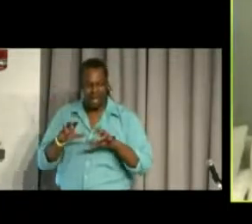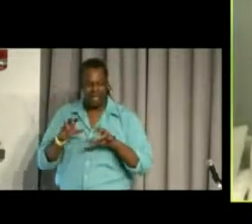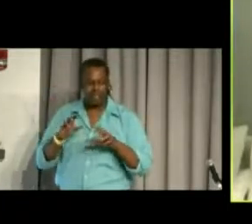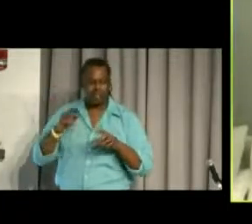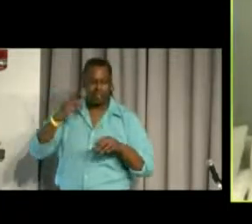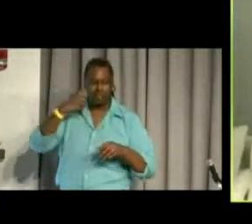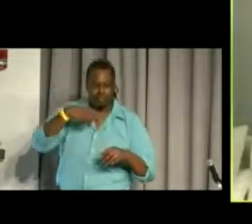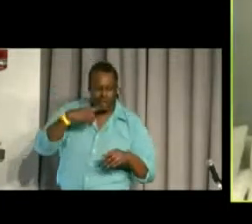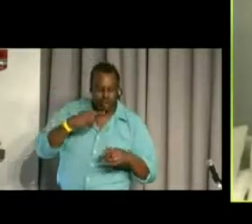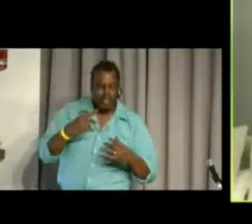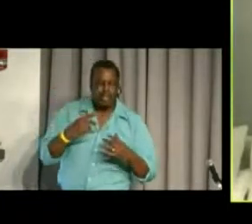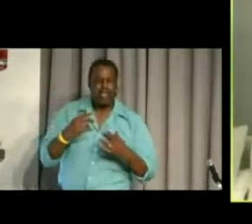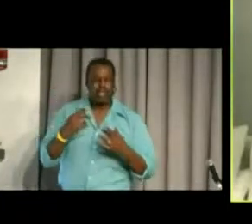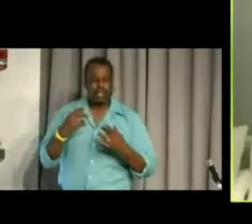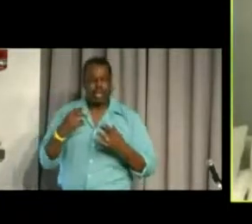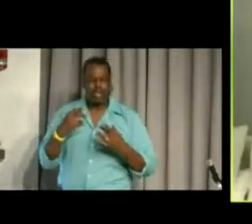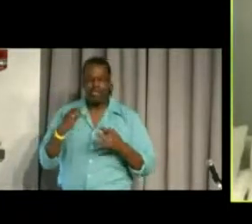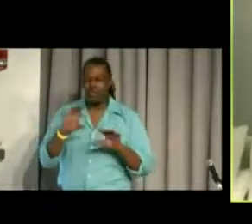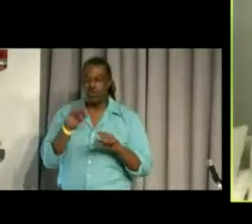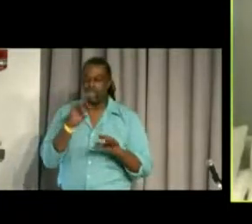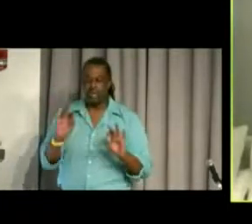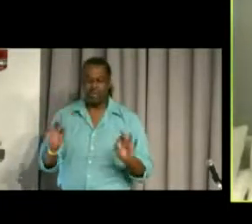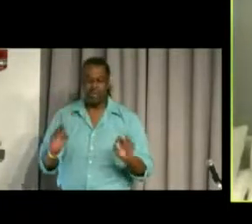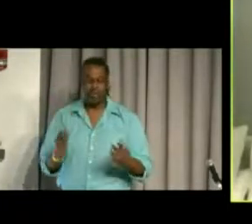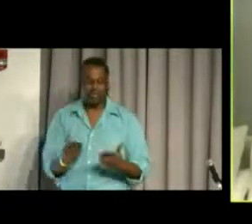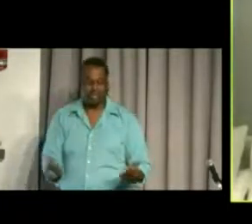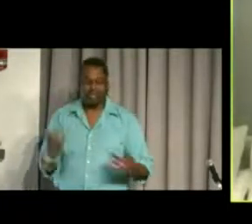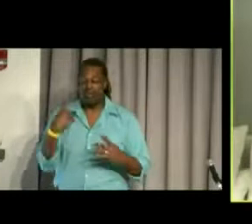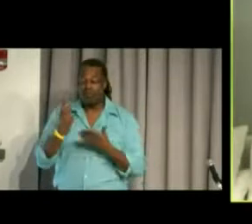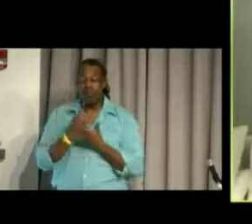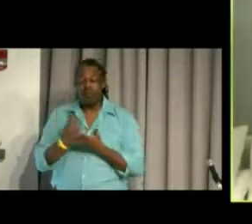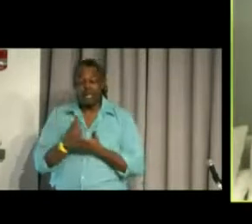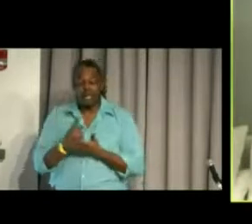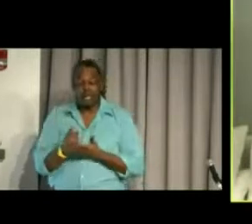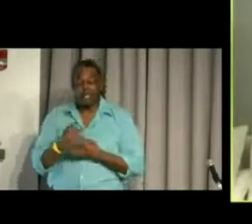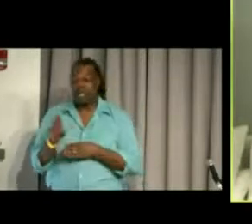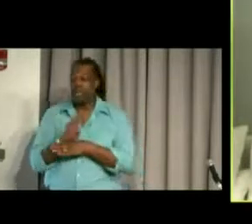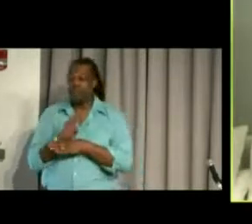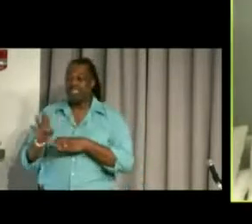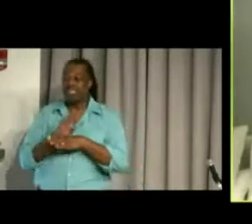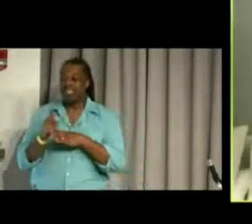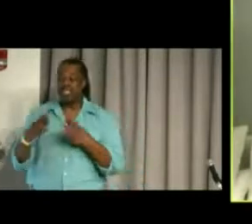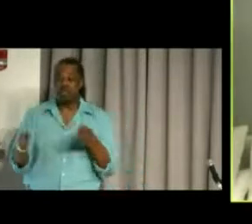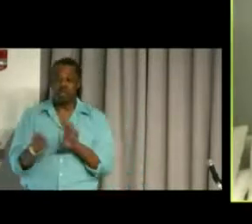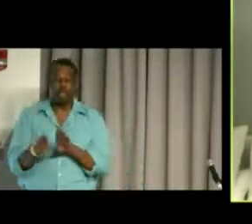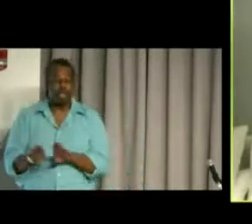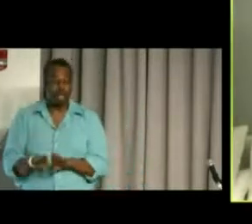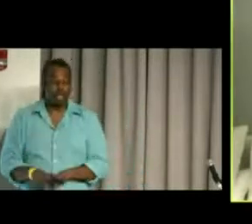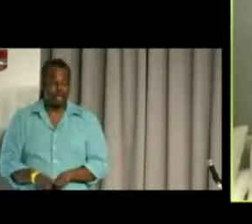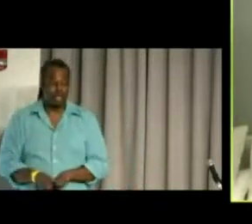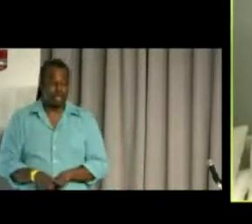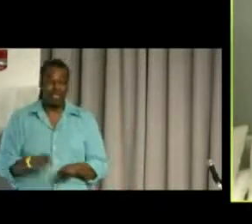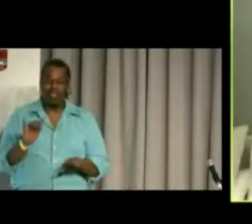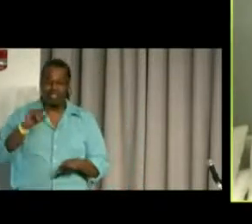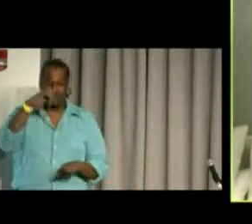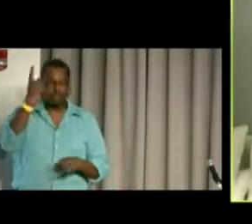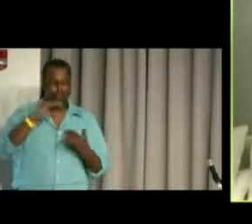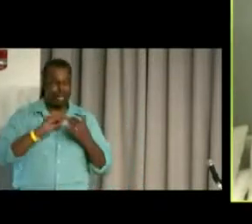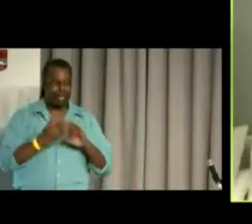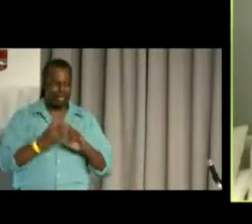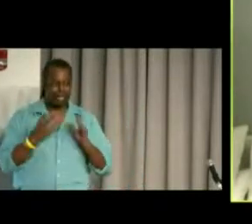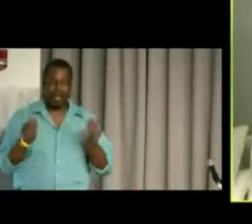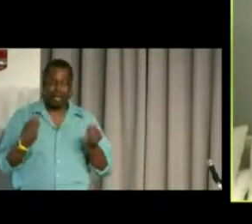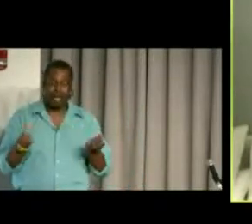do very minimal things. I mean, for weeks, businesses were shut down. It's a Black city and a lot of